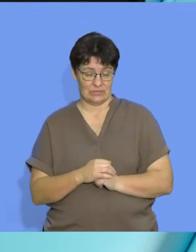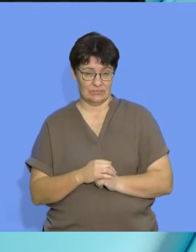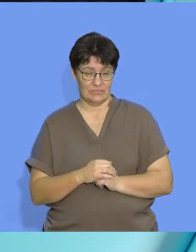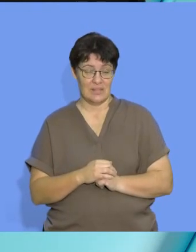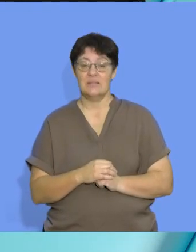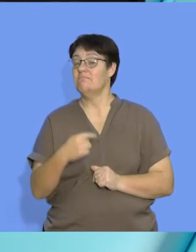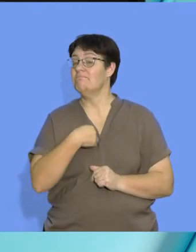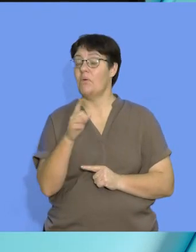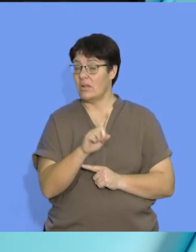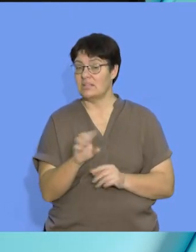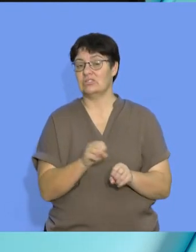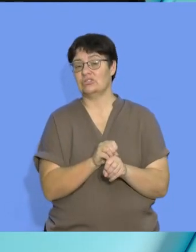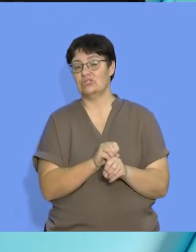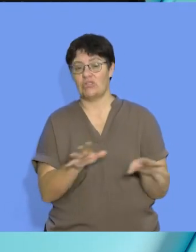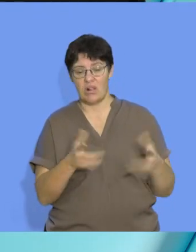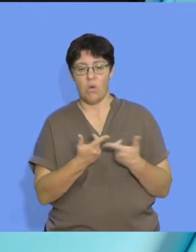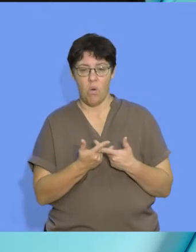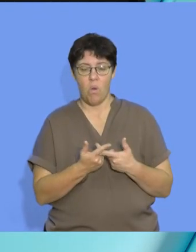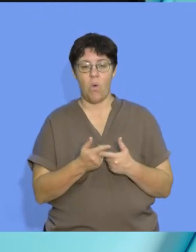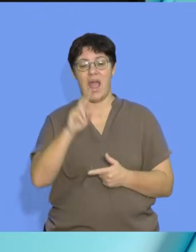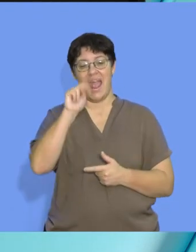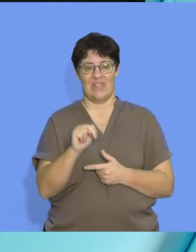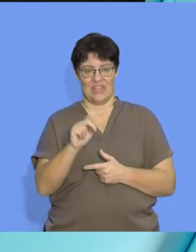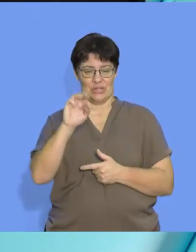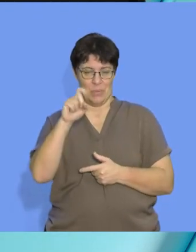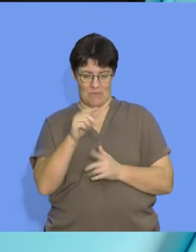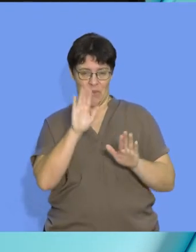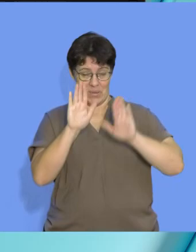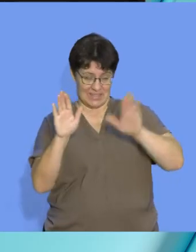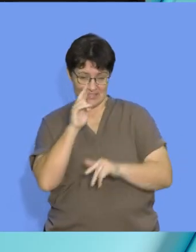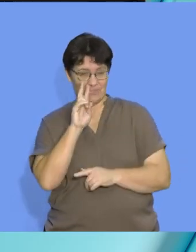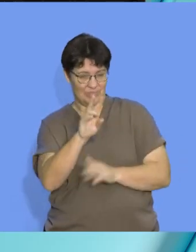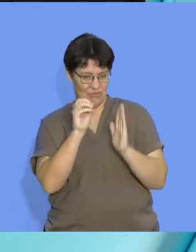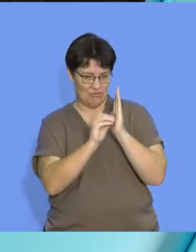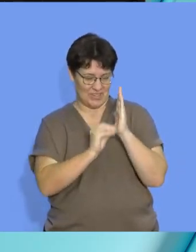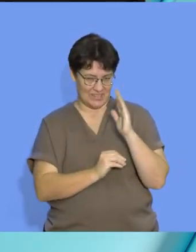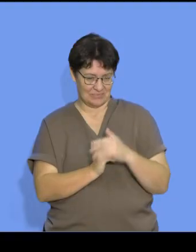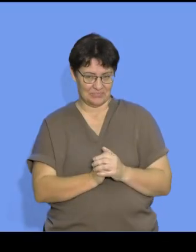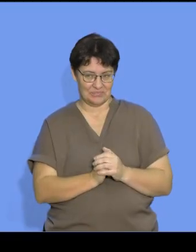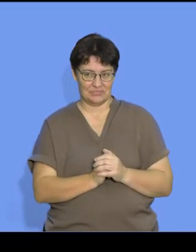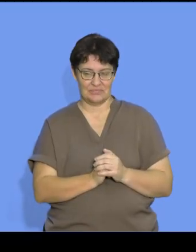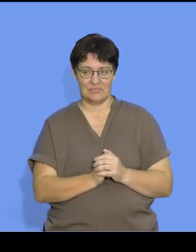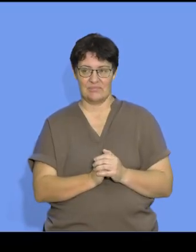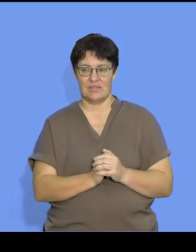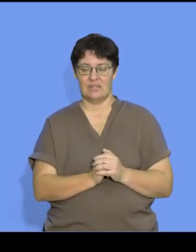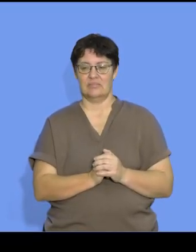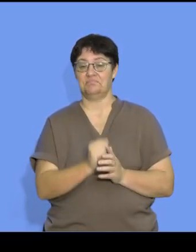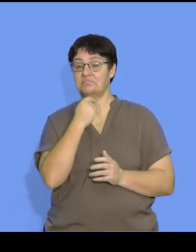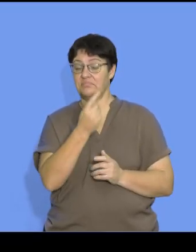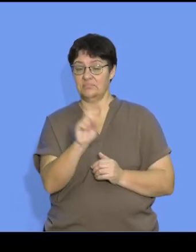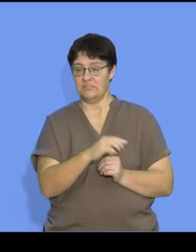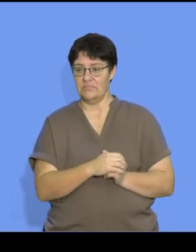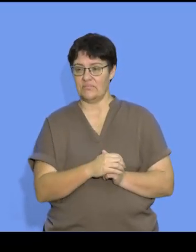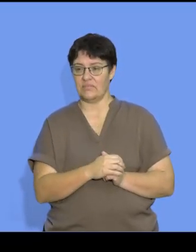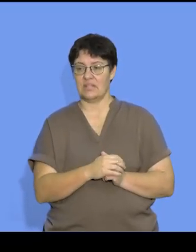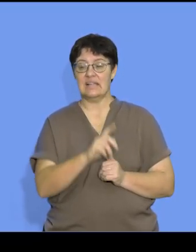my general or my nth term for the pattern. Let's write it down. So we can say that the